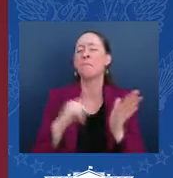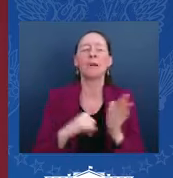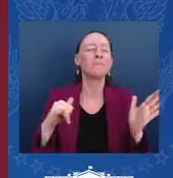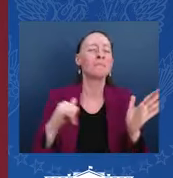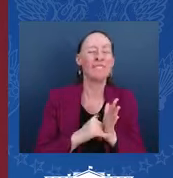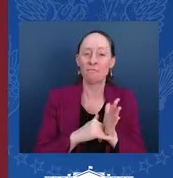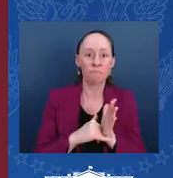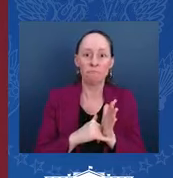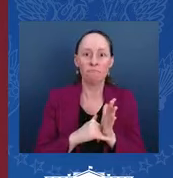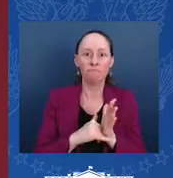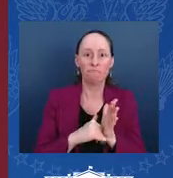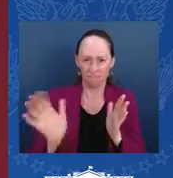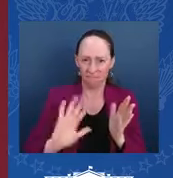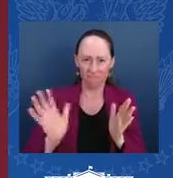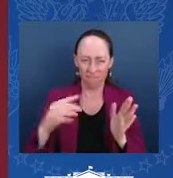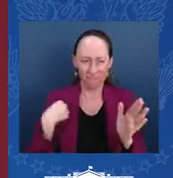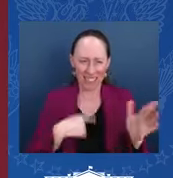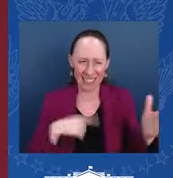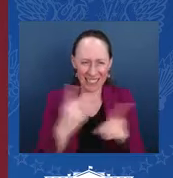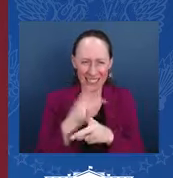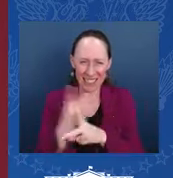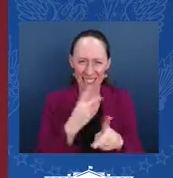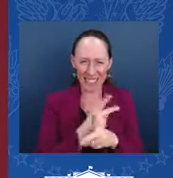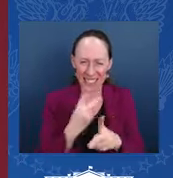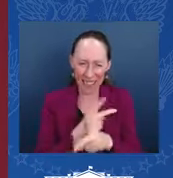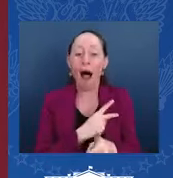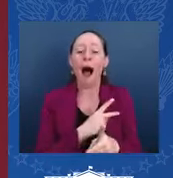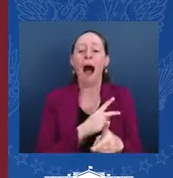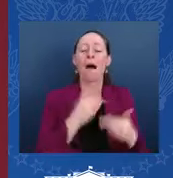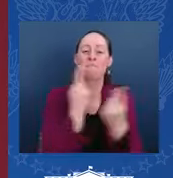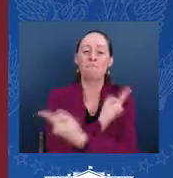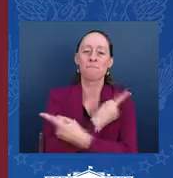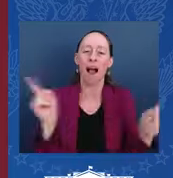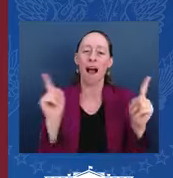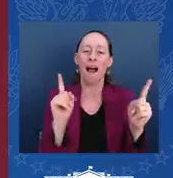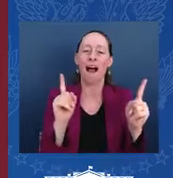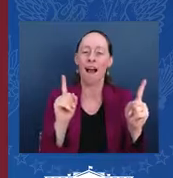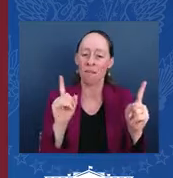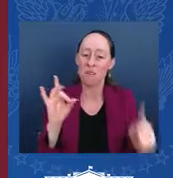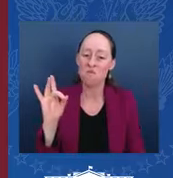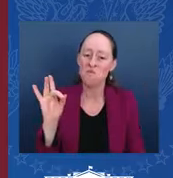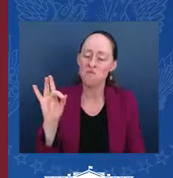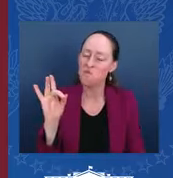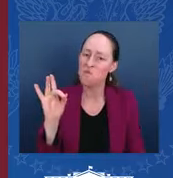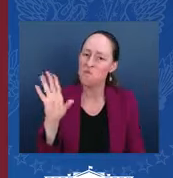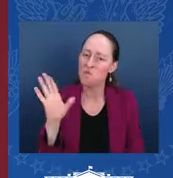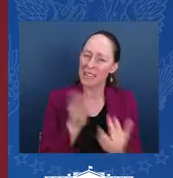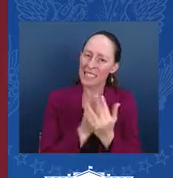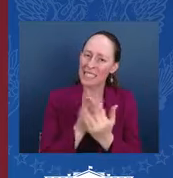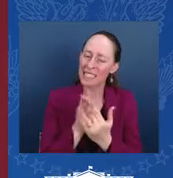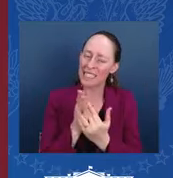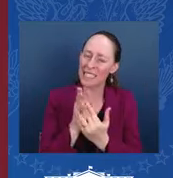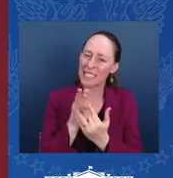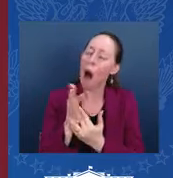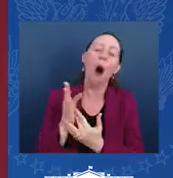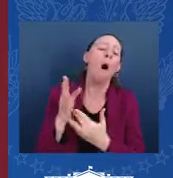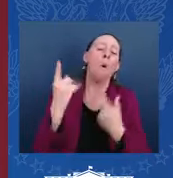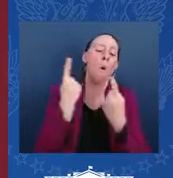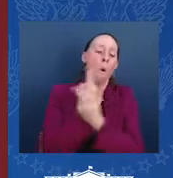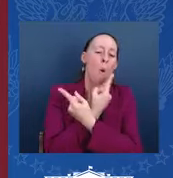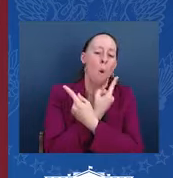finally got it done. And it was a hell of a fight. The pharmaceutical company, as Bernie referenced in another way,